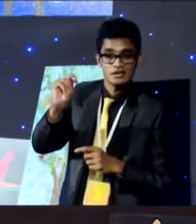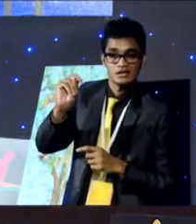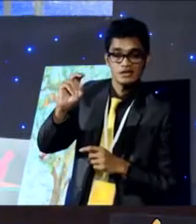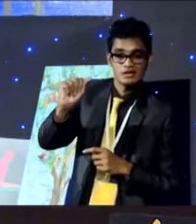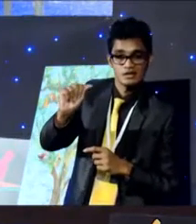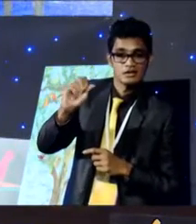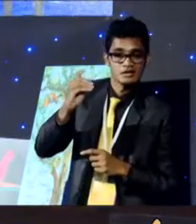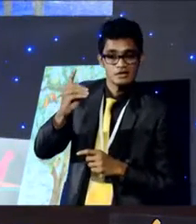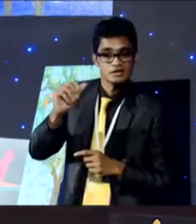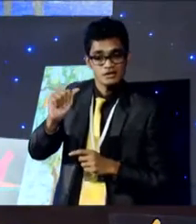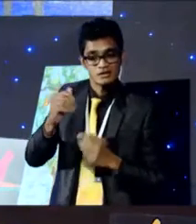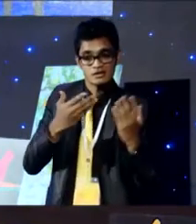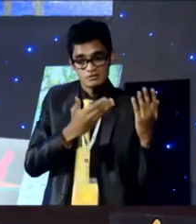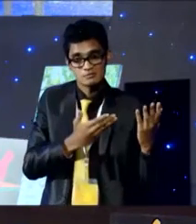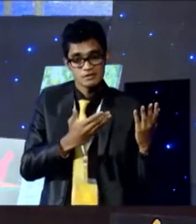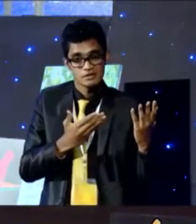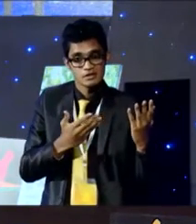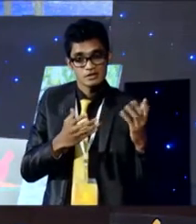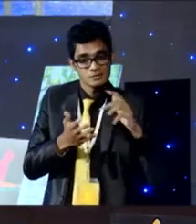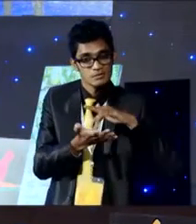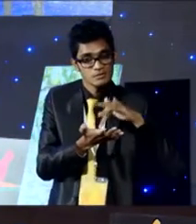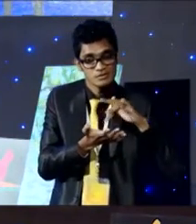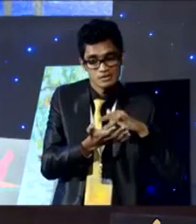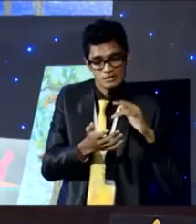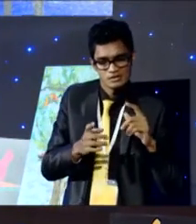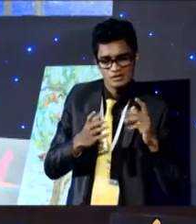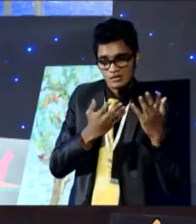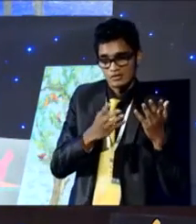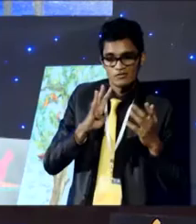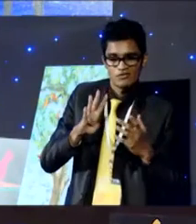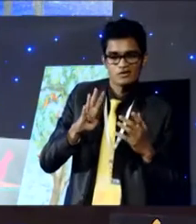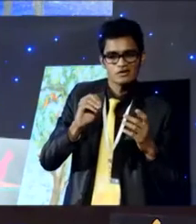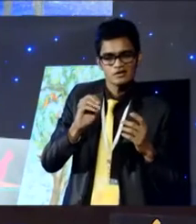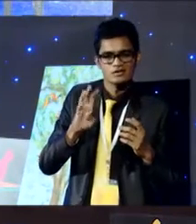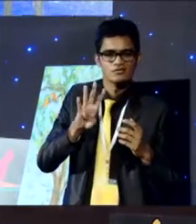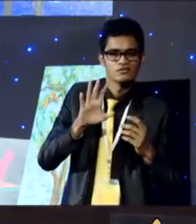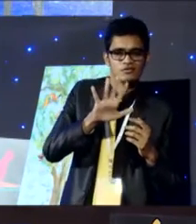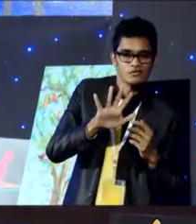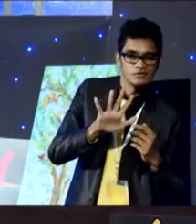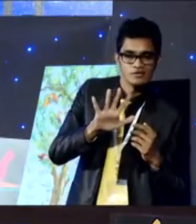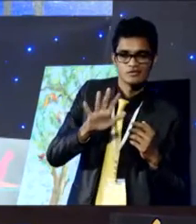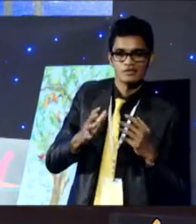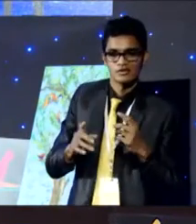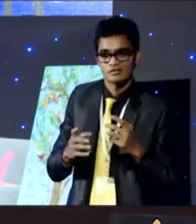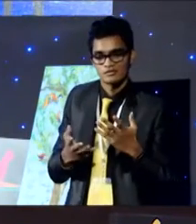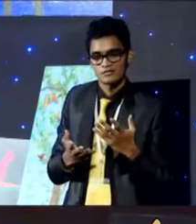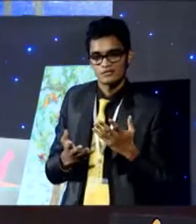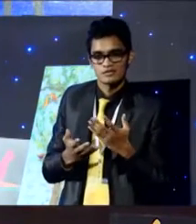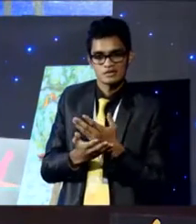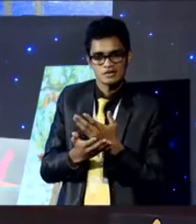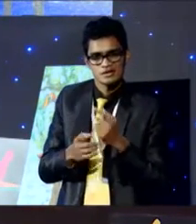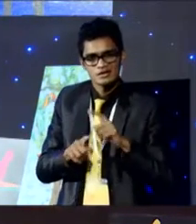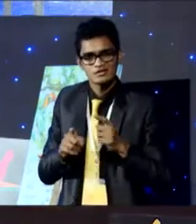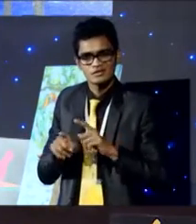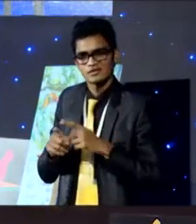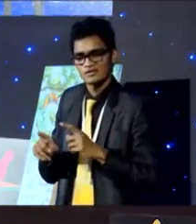very clear-cut action plans. By 2025, they are going to make each of their social, economic,